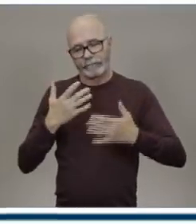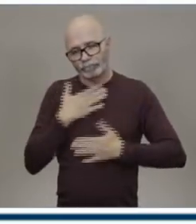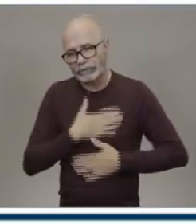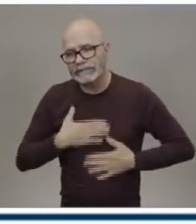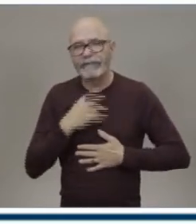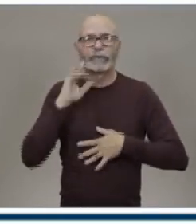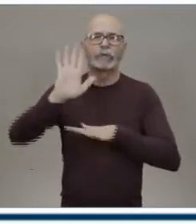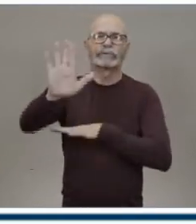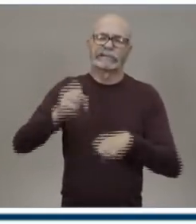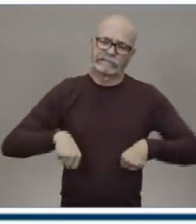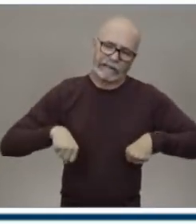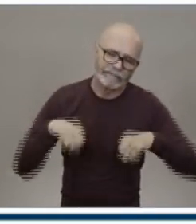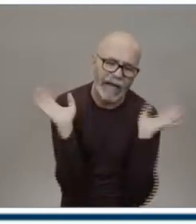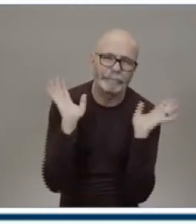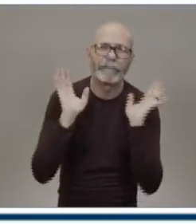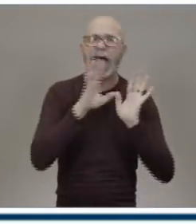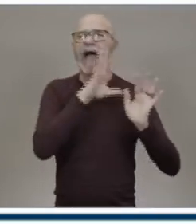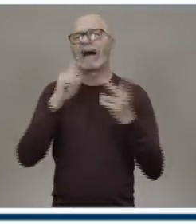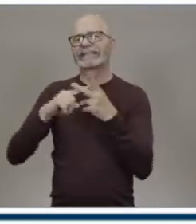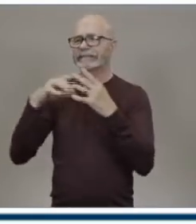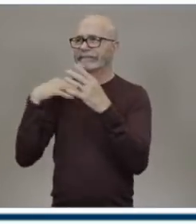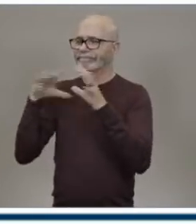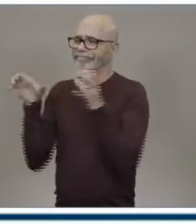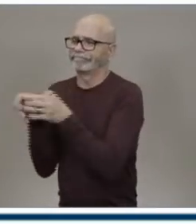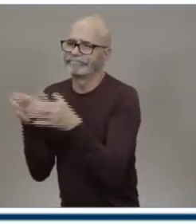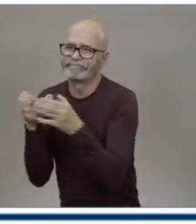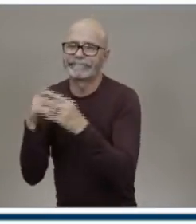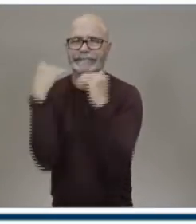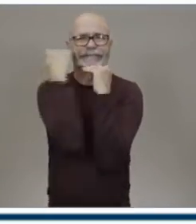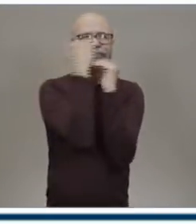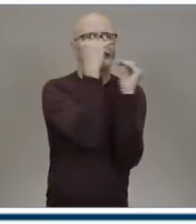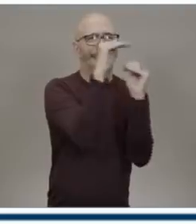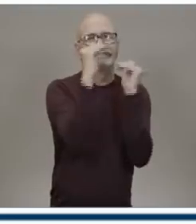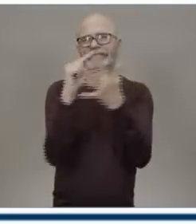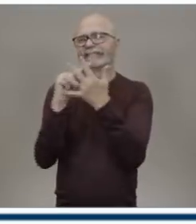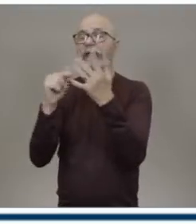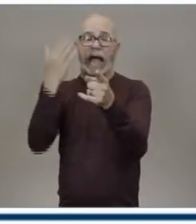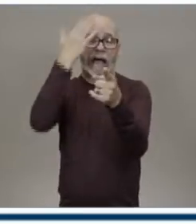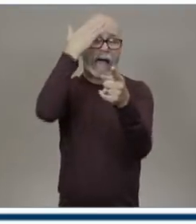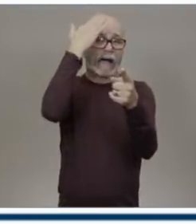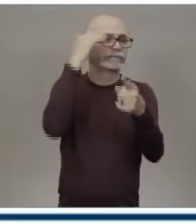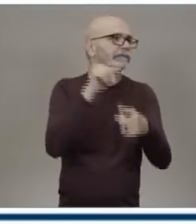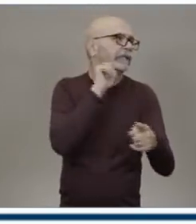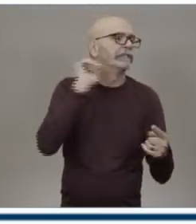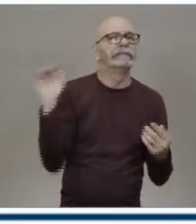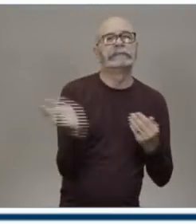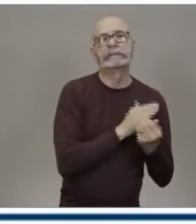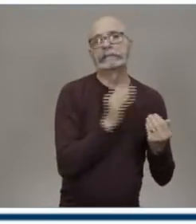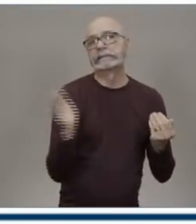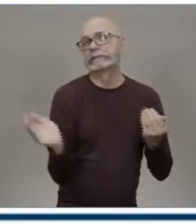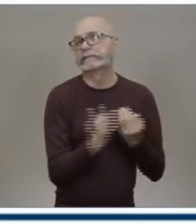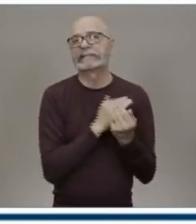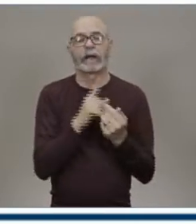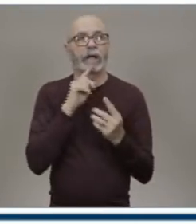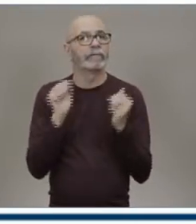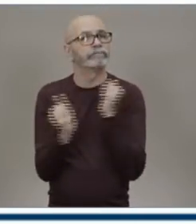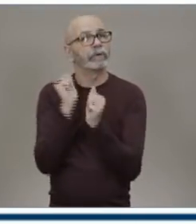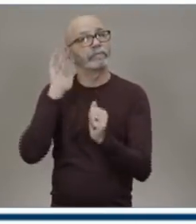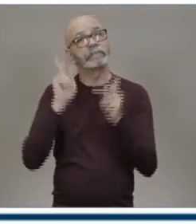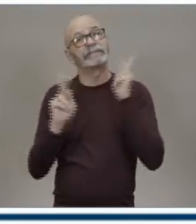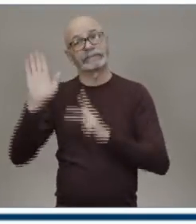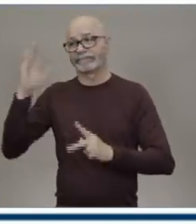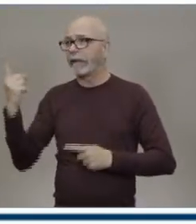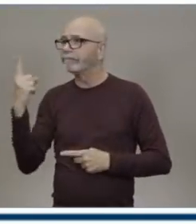your gatherings to a minimum, I know it hasn't been easy, but for the most part, many Nova Scotians found a way to celebrate